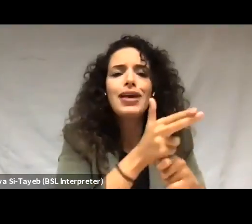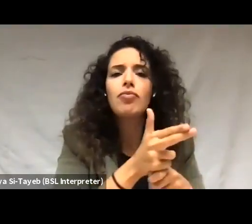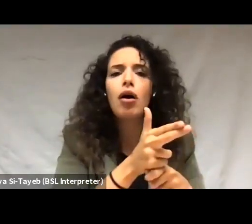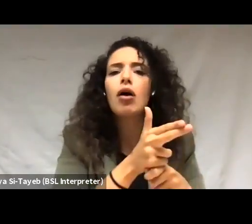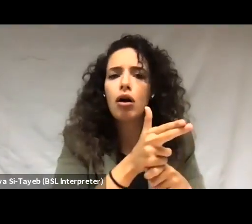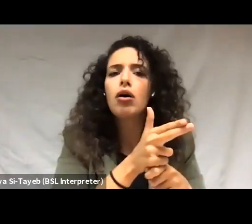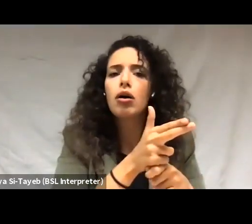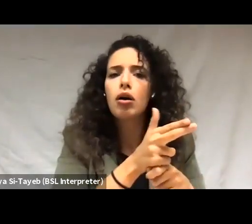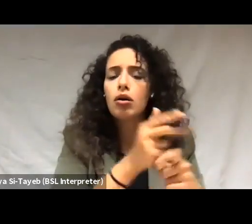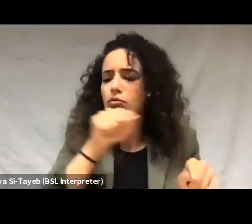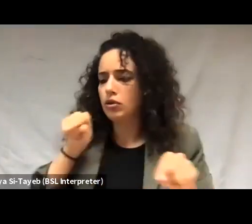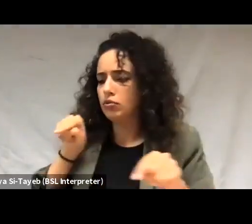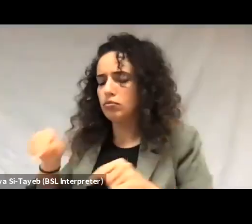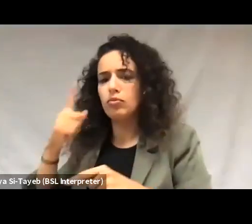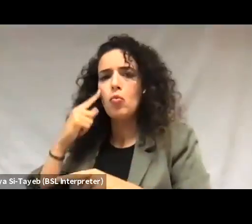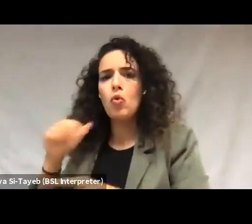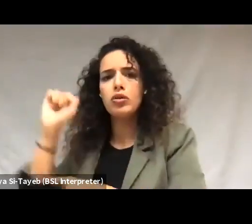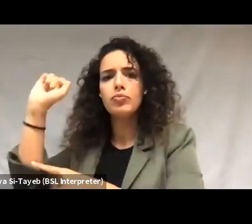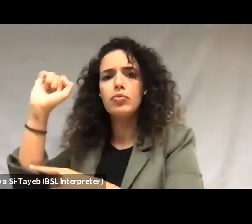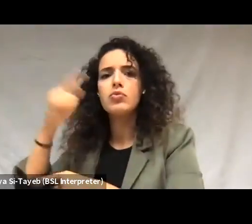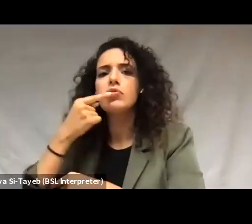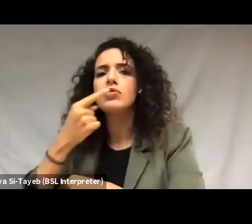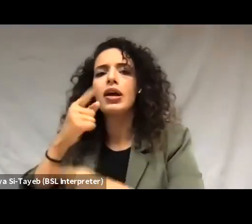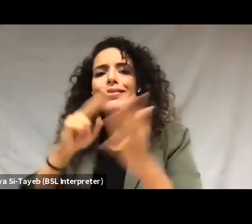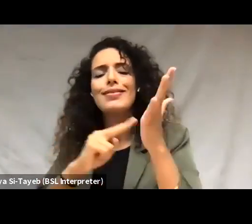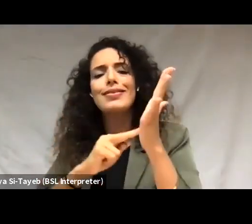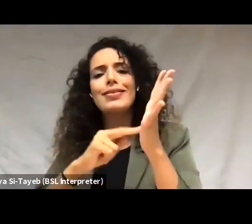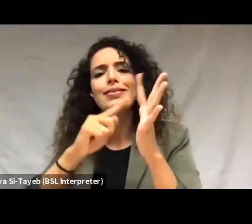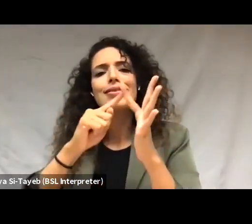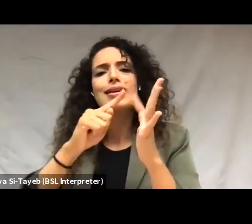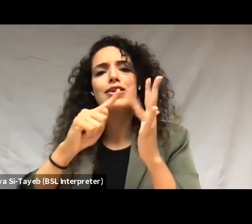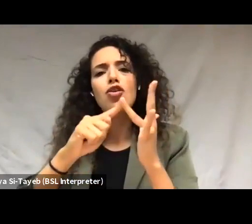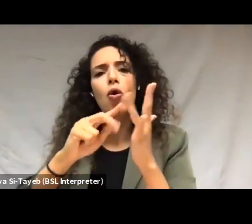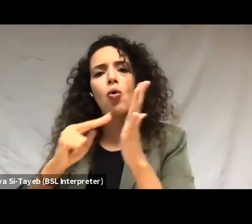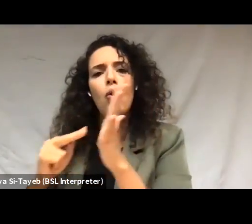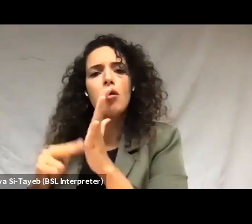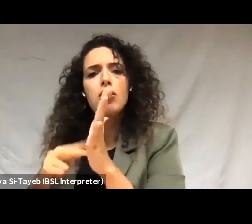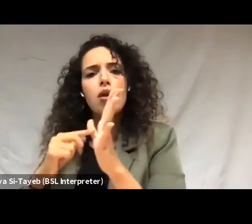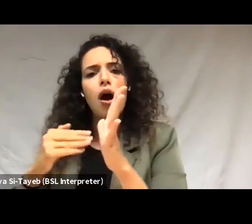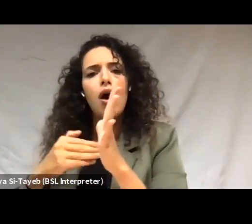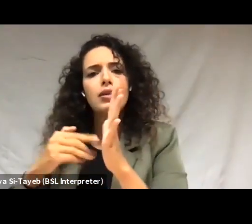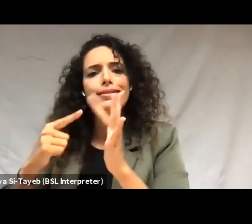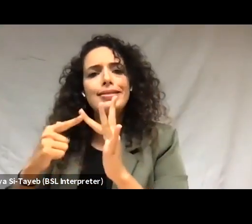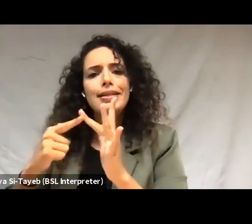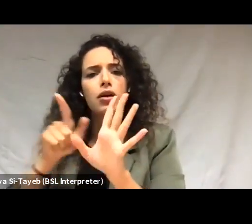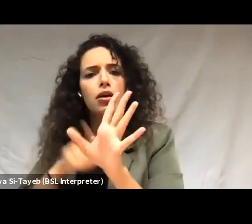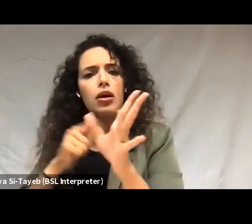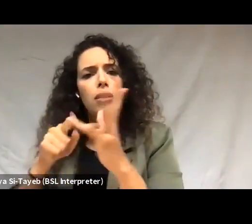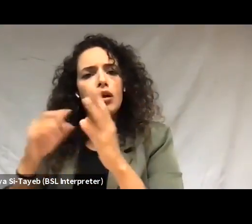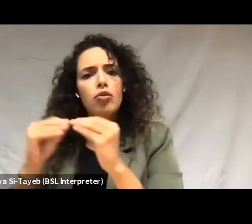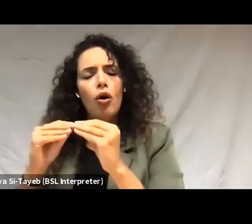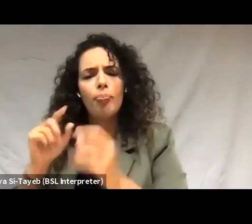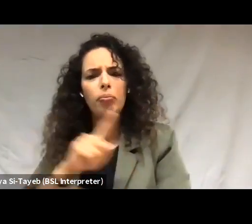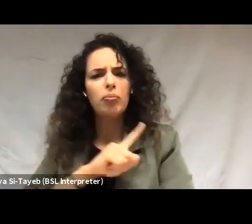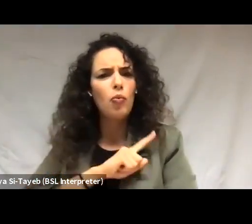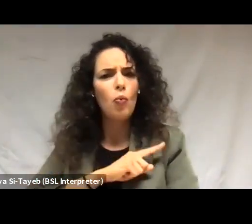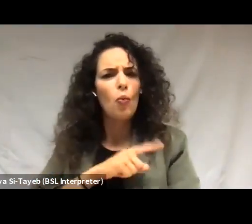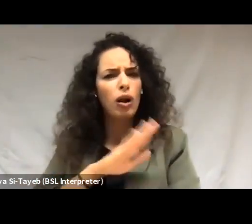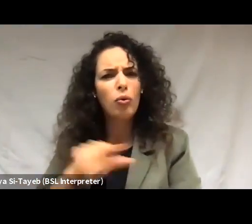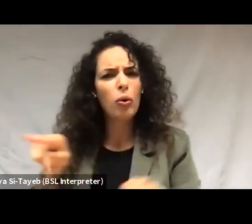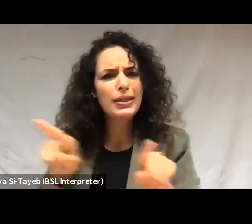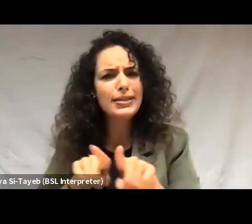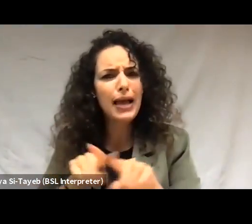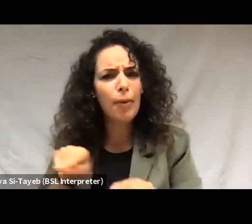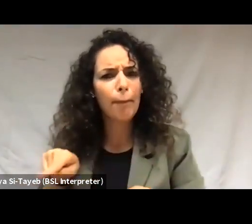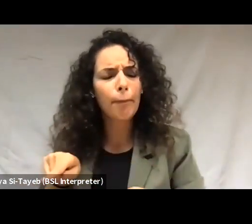white supremacist was neo-Nazi Yob. So there was a major issue of consistency, and the more examples I looked at, the